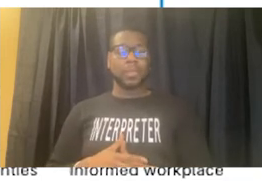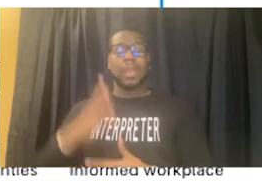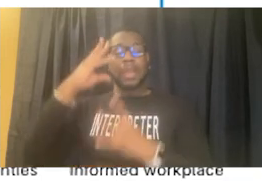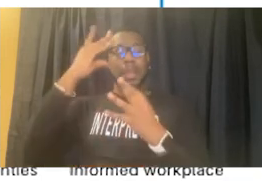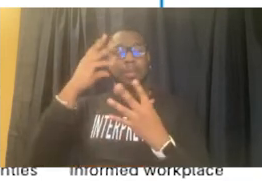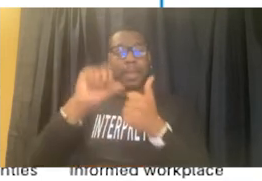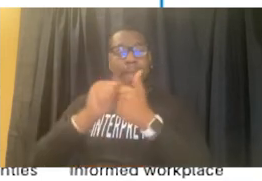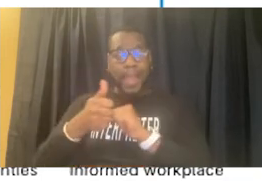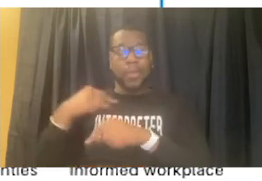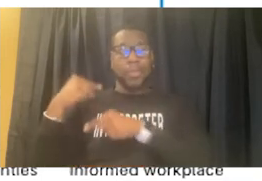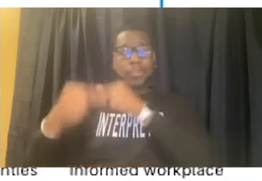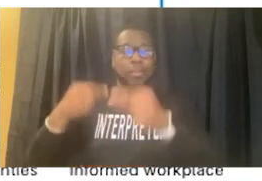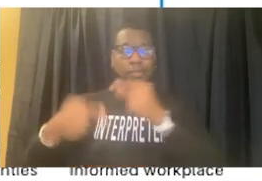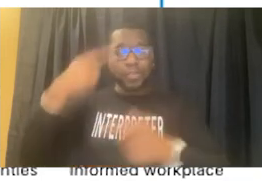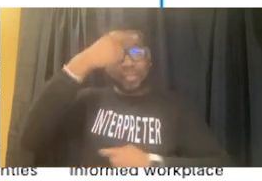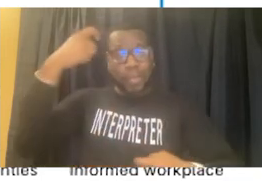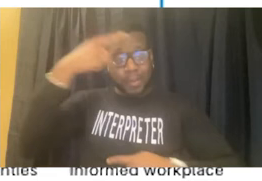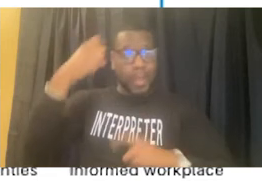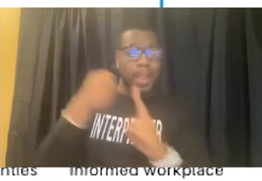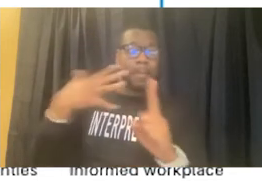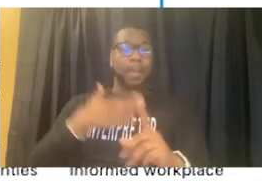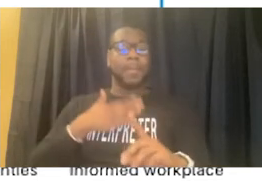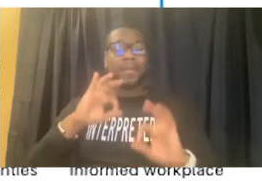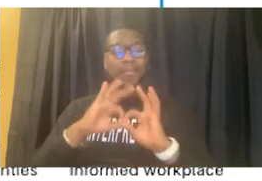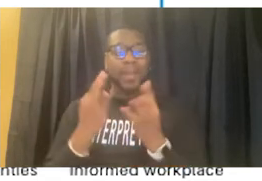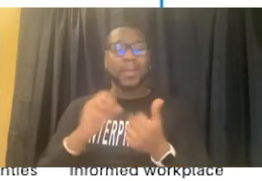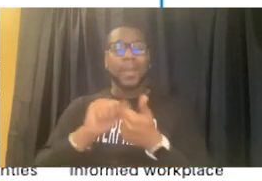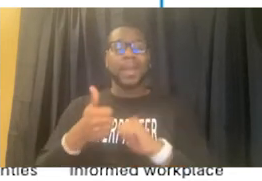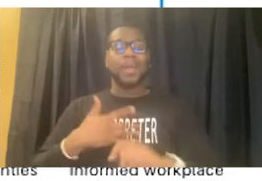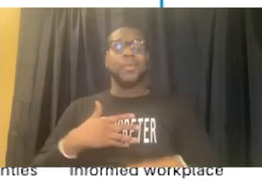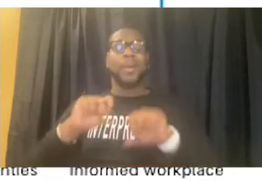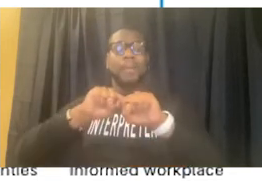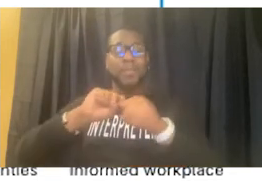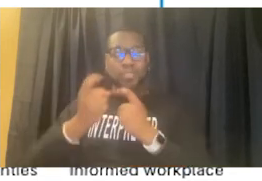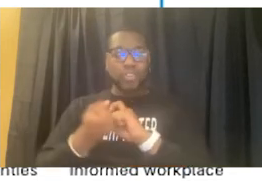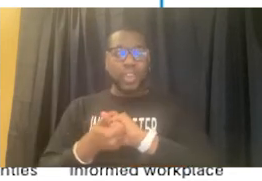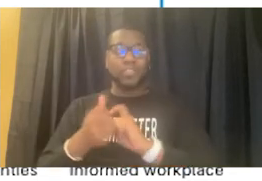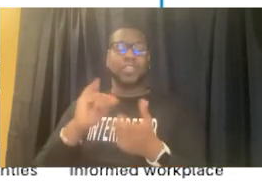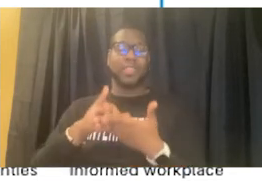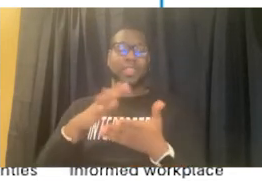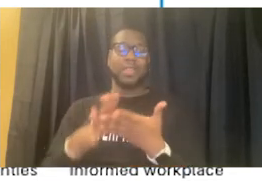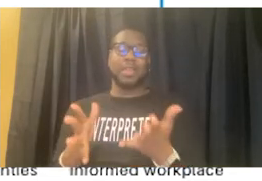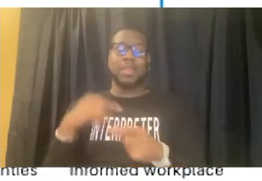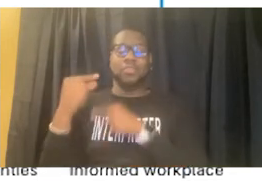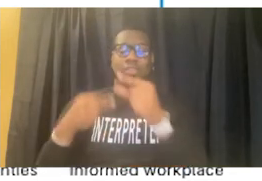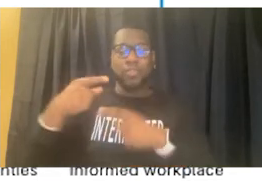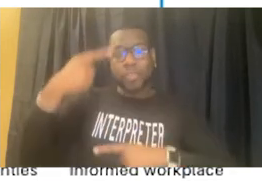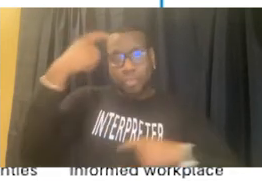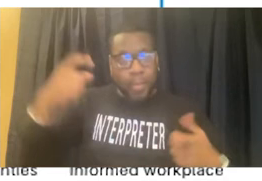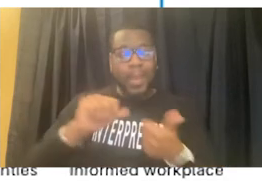my family? How do I break the cycle? How do I help the survivor sitting in front of me break the cycle of sexual violence? Family